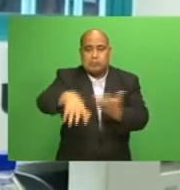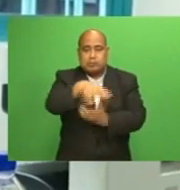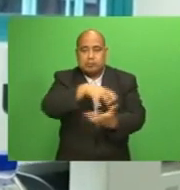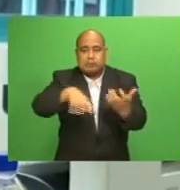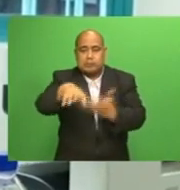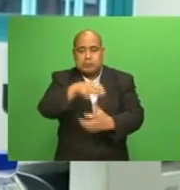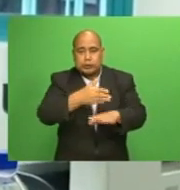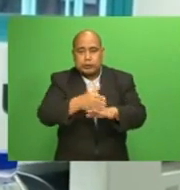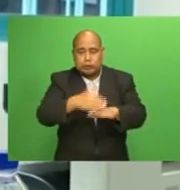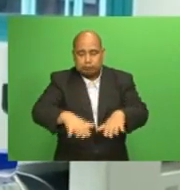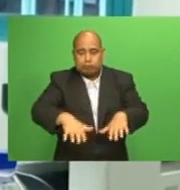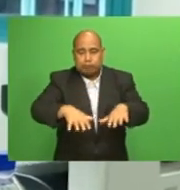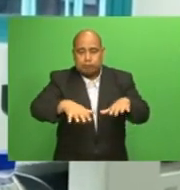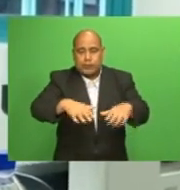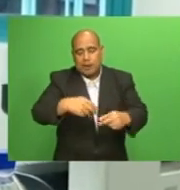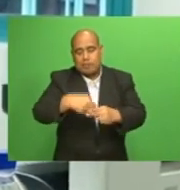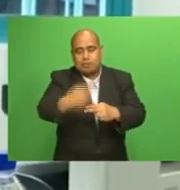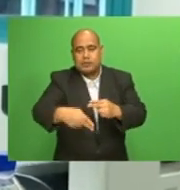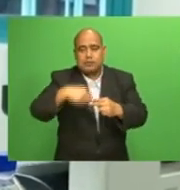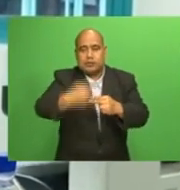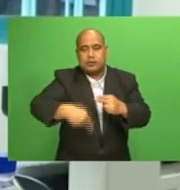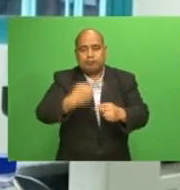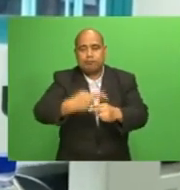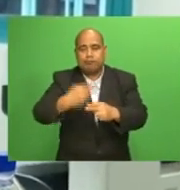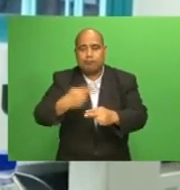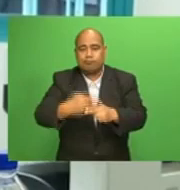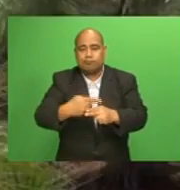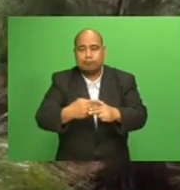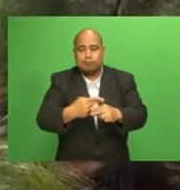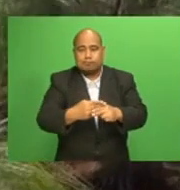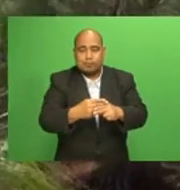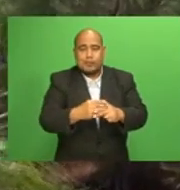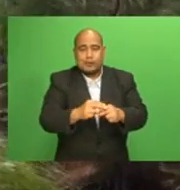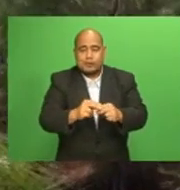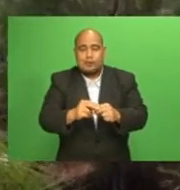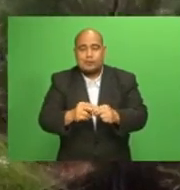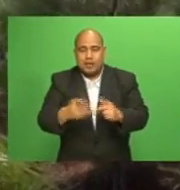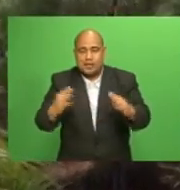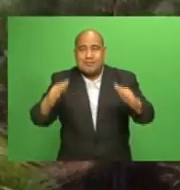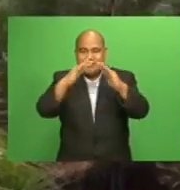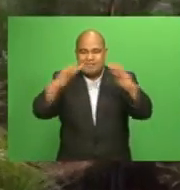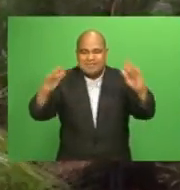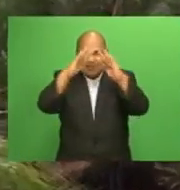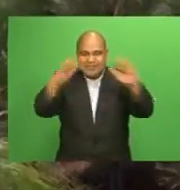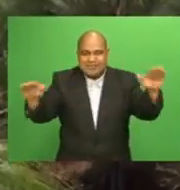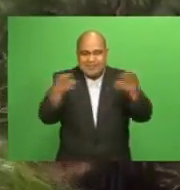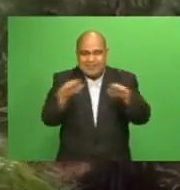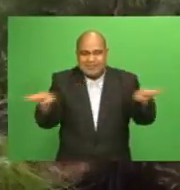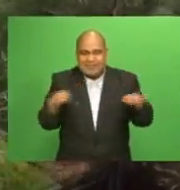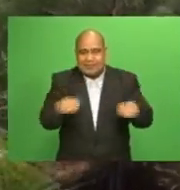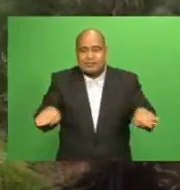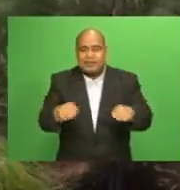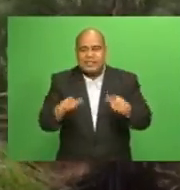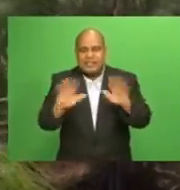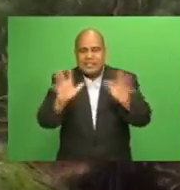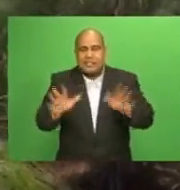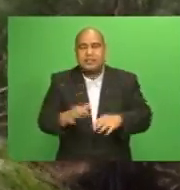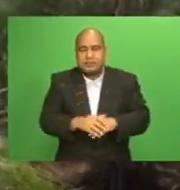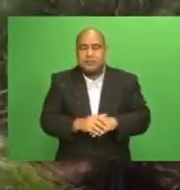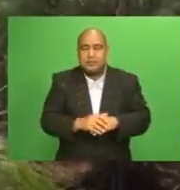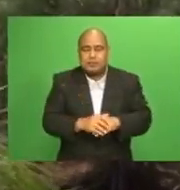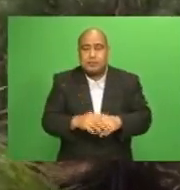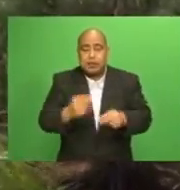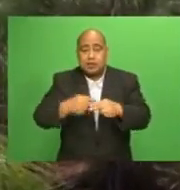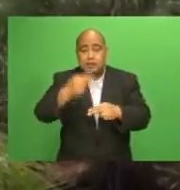planted pine back. And the pine is very lush. The company has planted approximately 160,000